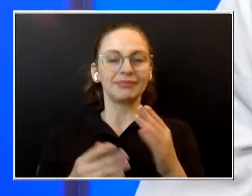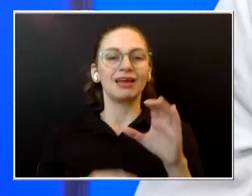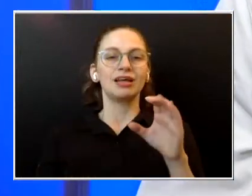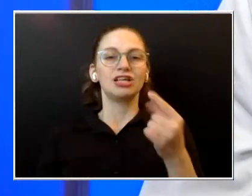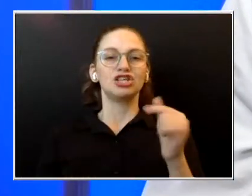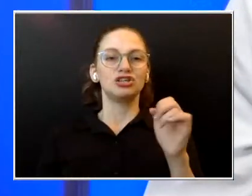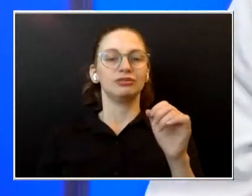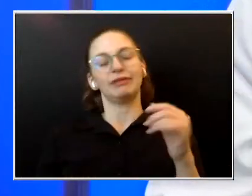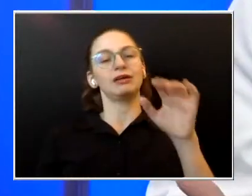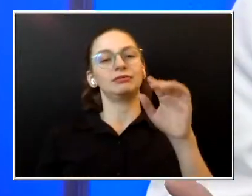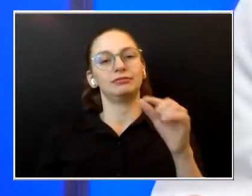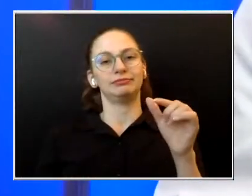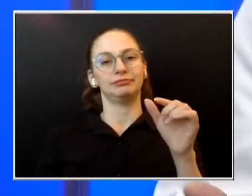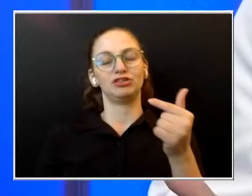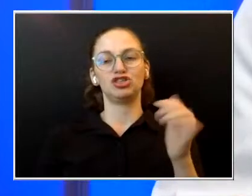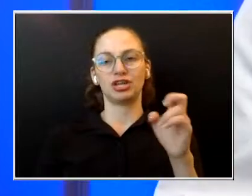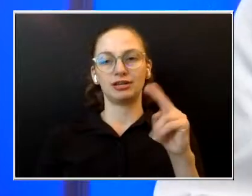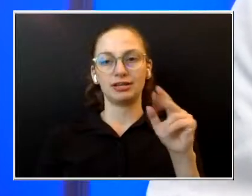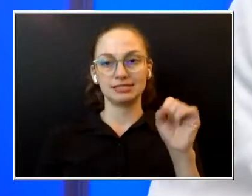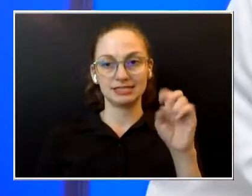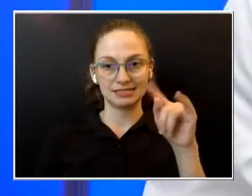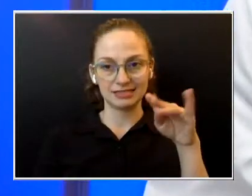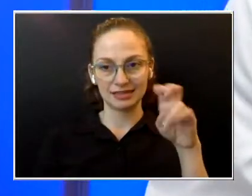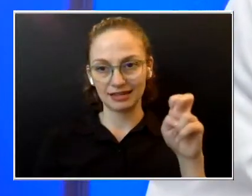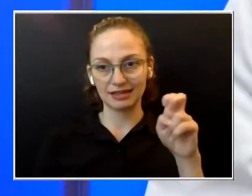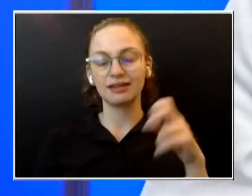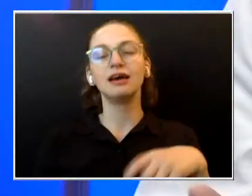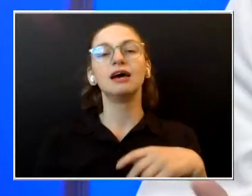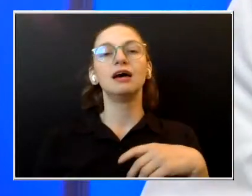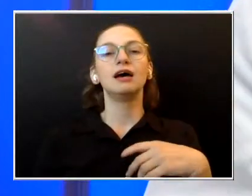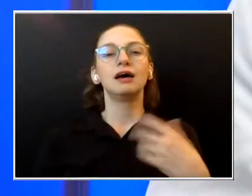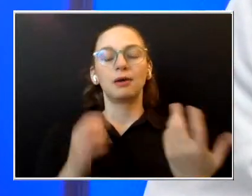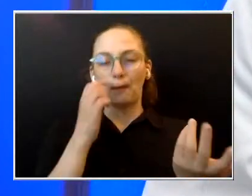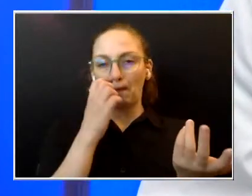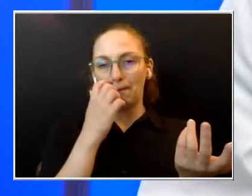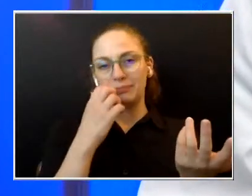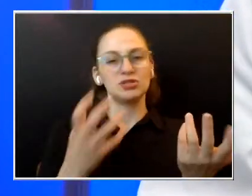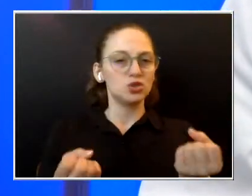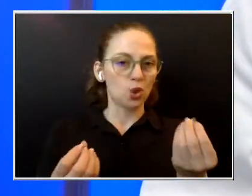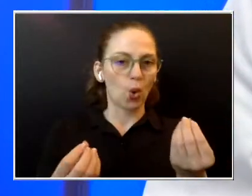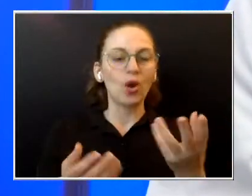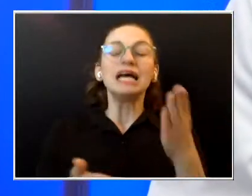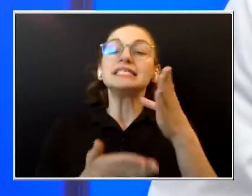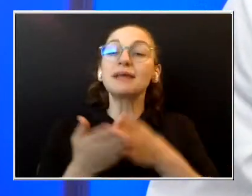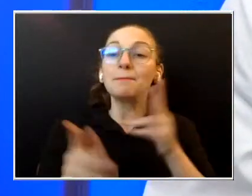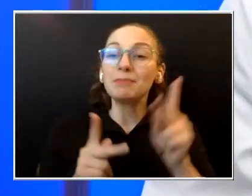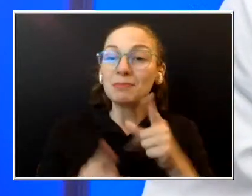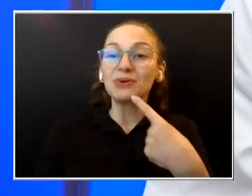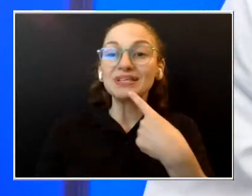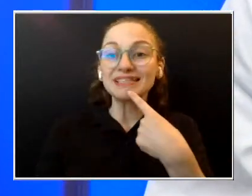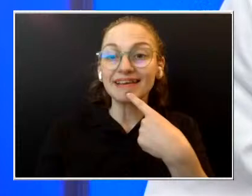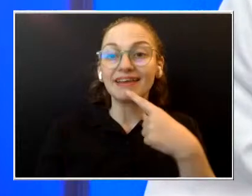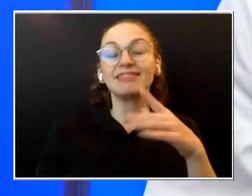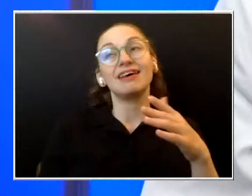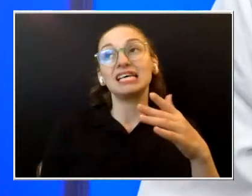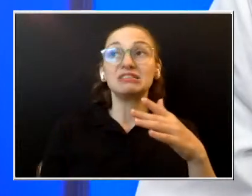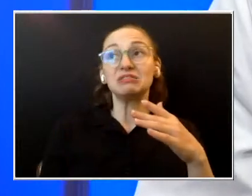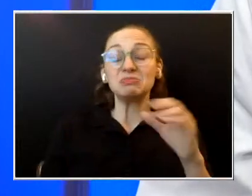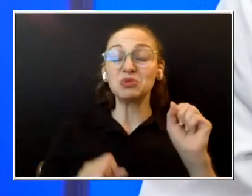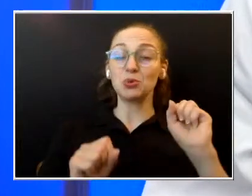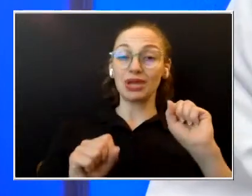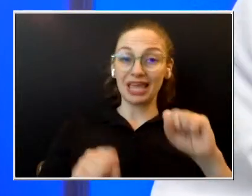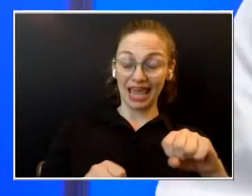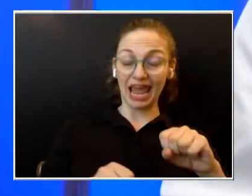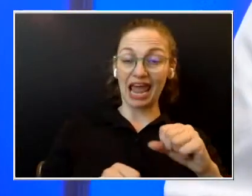again, there are data saying that you should avoid really high intake of soy because it's just lots of extra estrogenic compounds. I think that soy